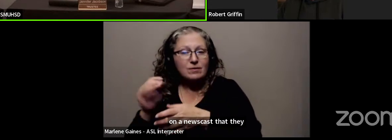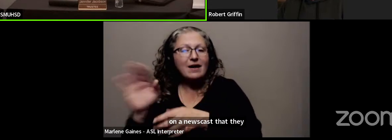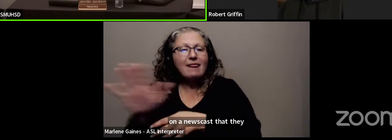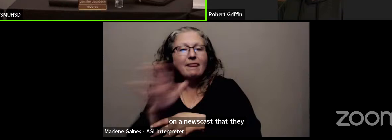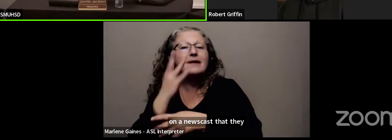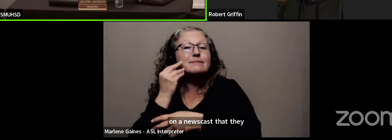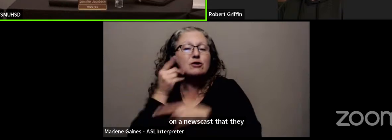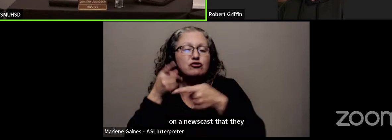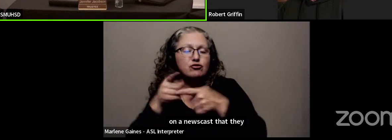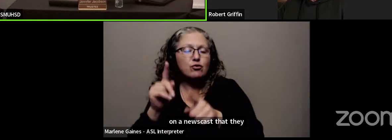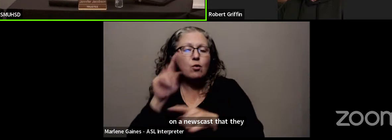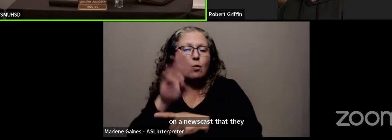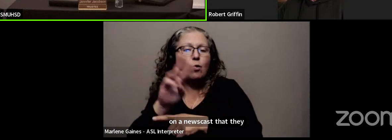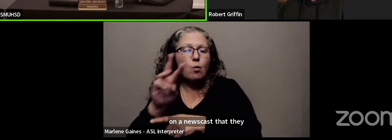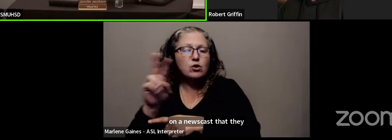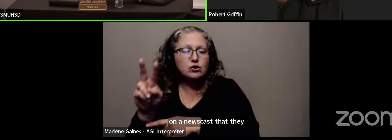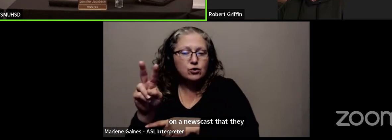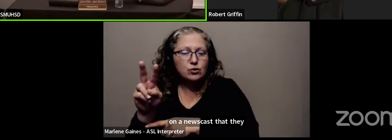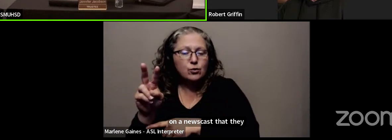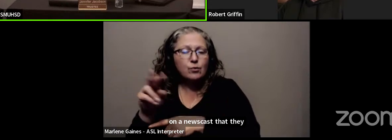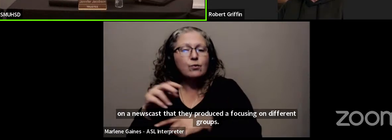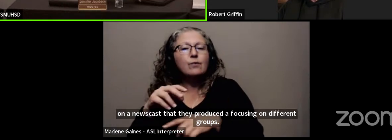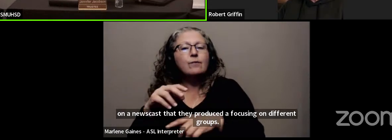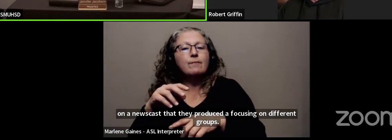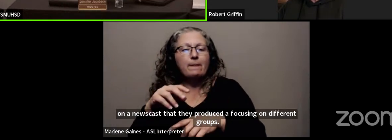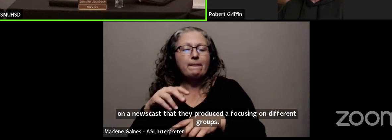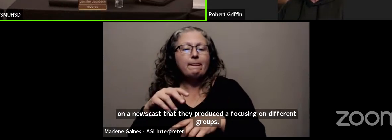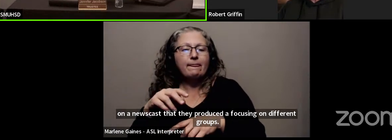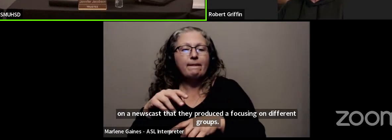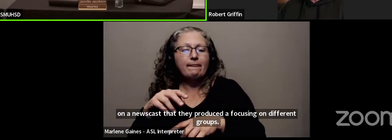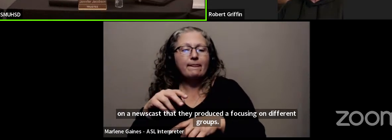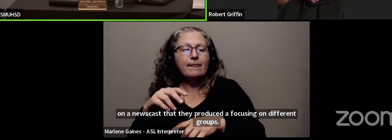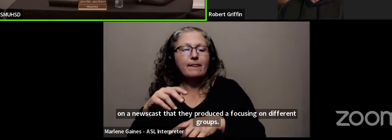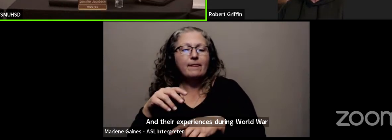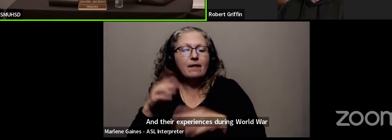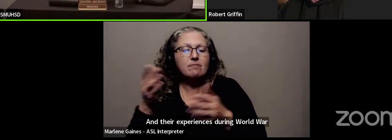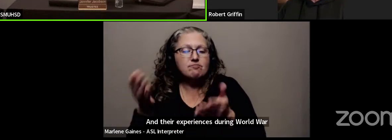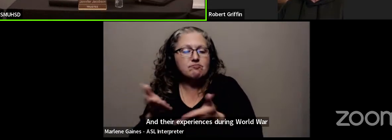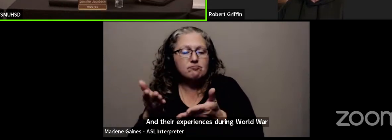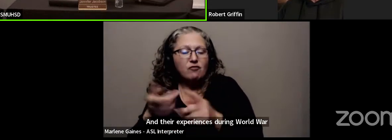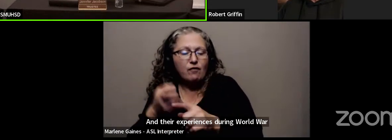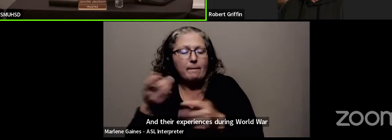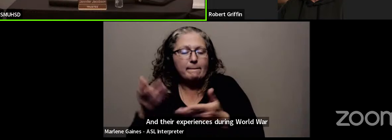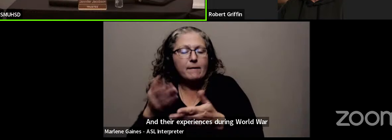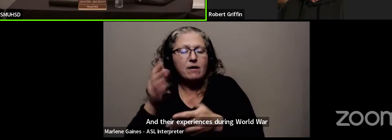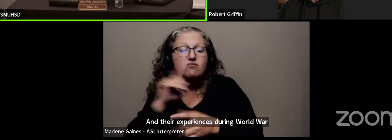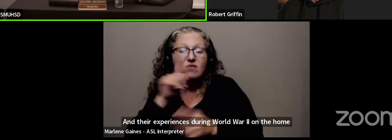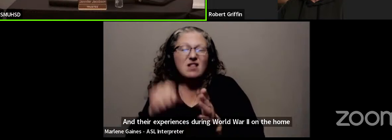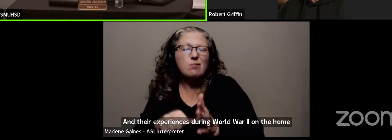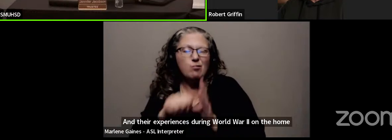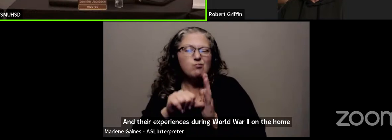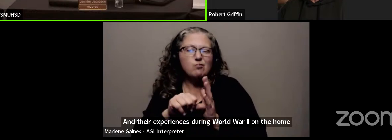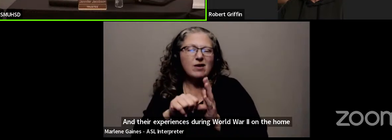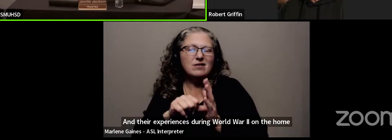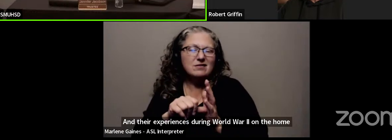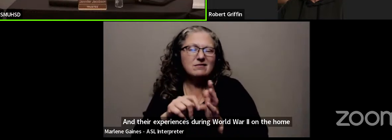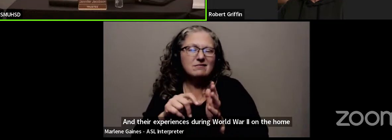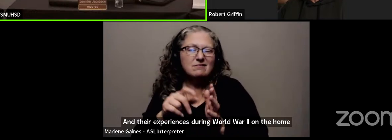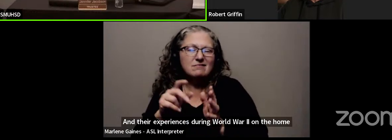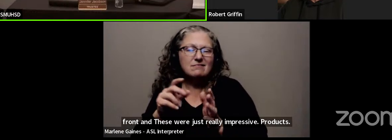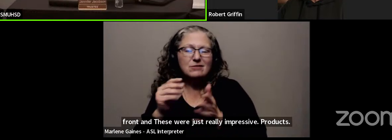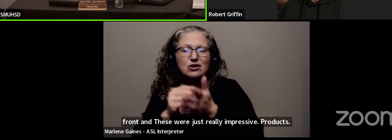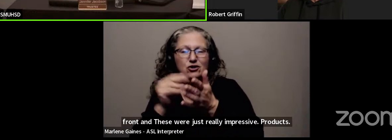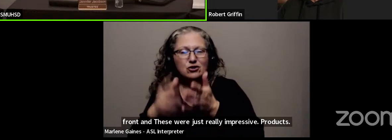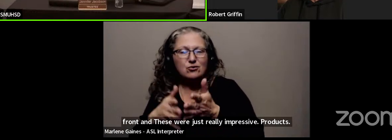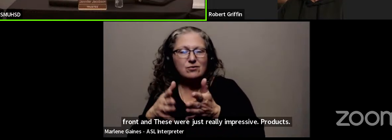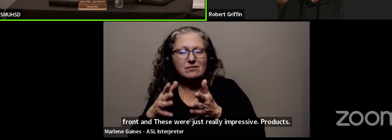during World War II on the home front. And these were just really impressive products that the students were